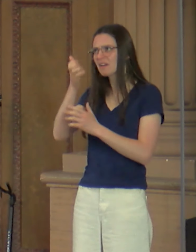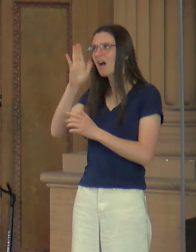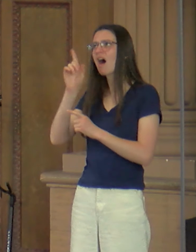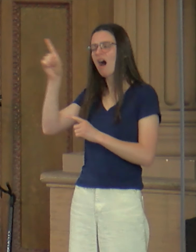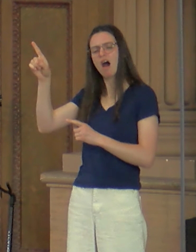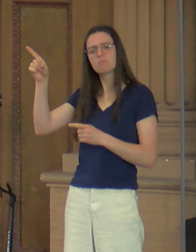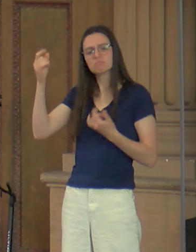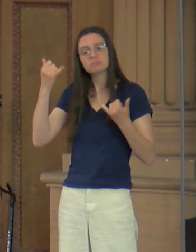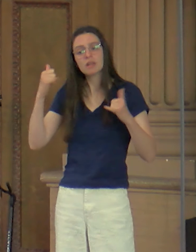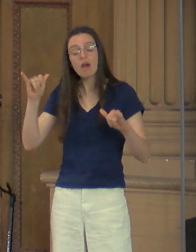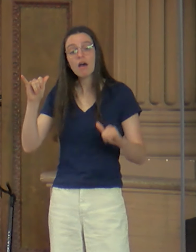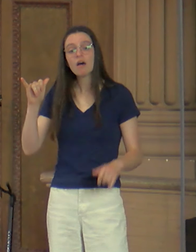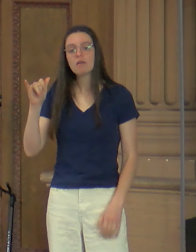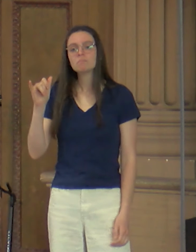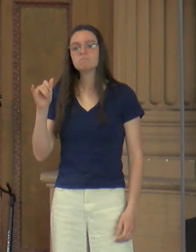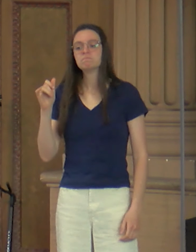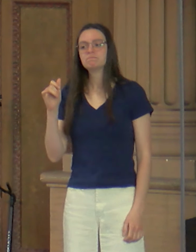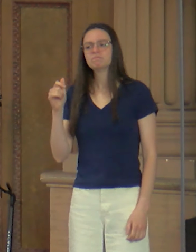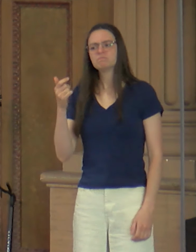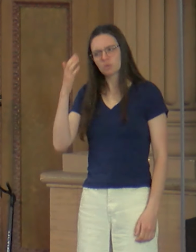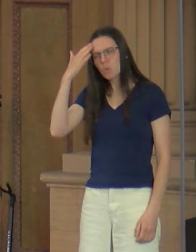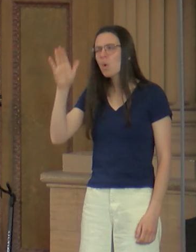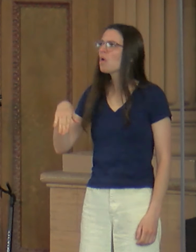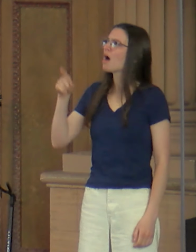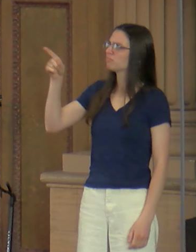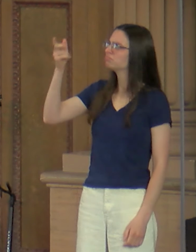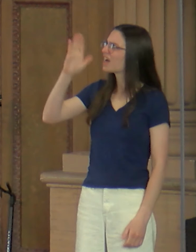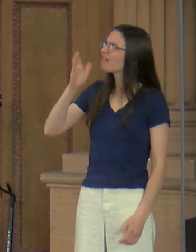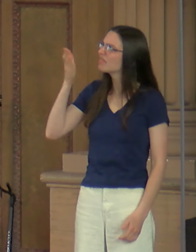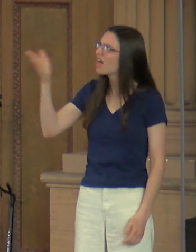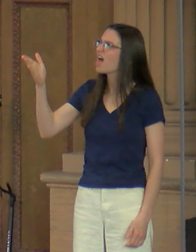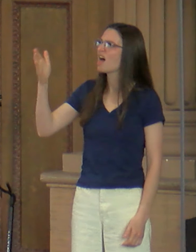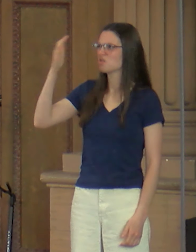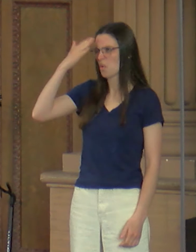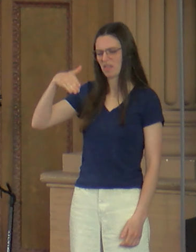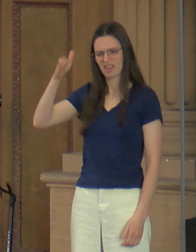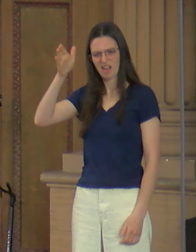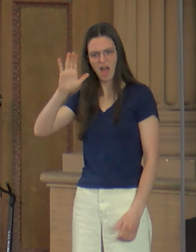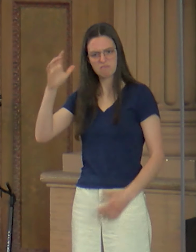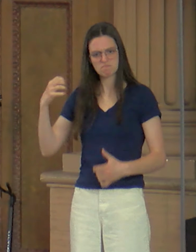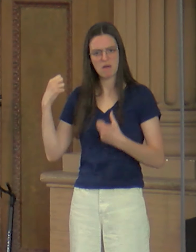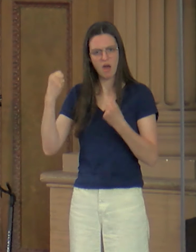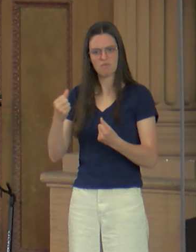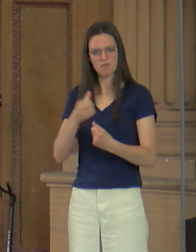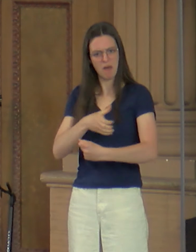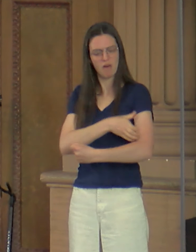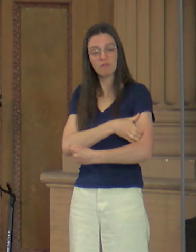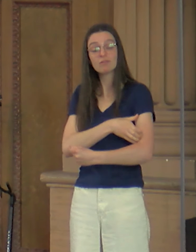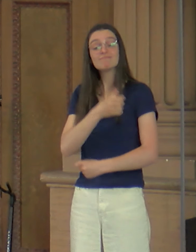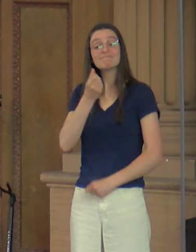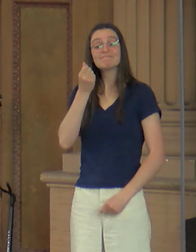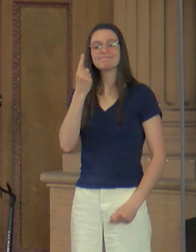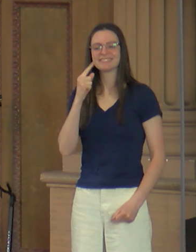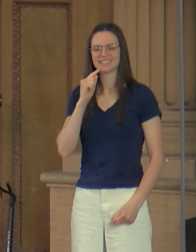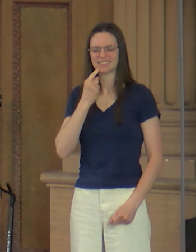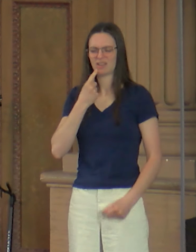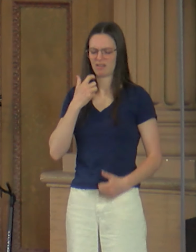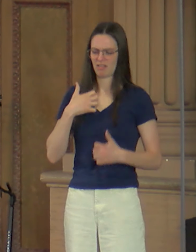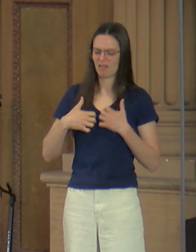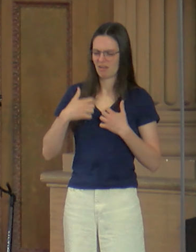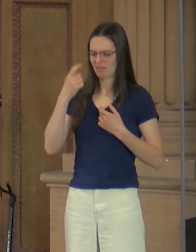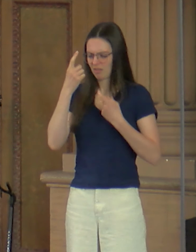God existed. Job knew that God exists, that he knew that he's powerful, but there was some serious question in Job's